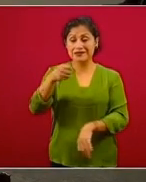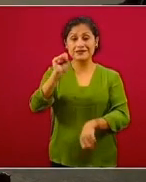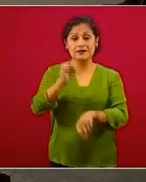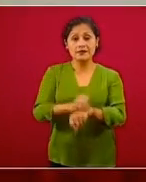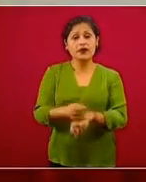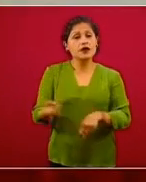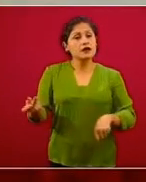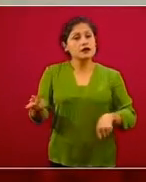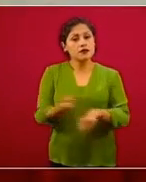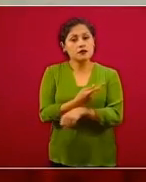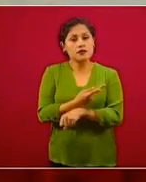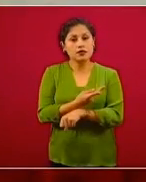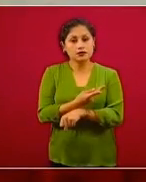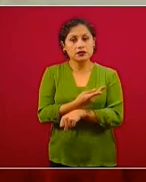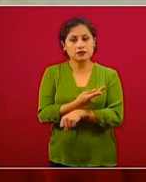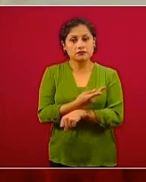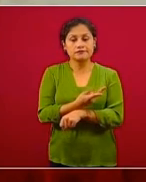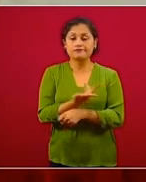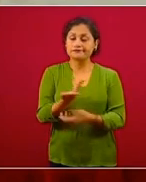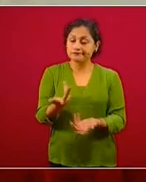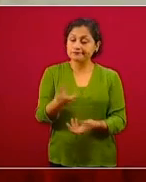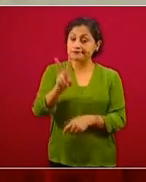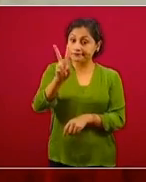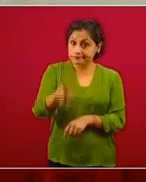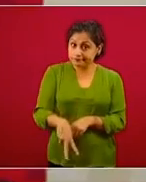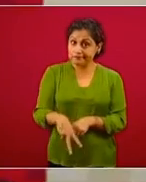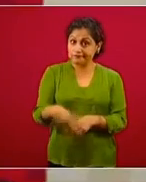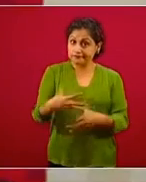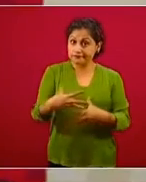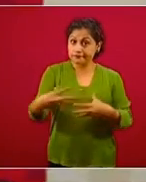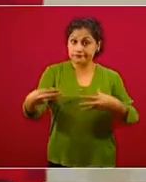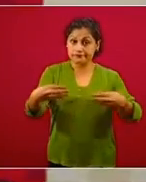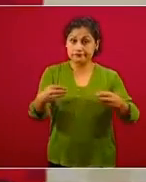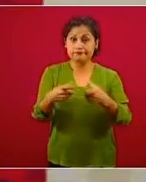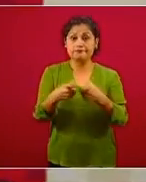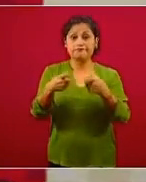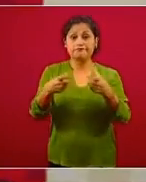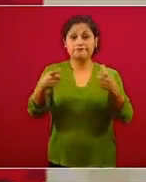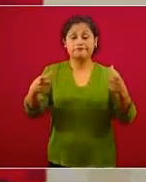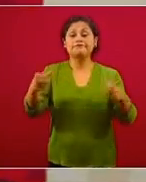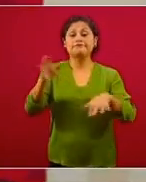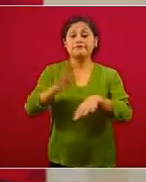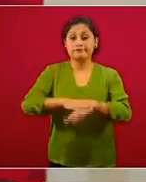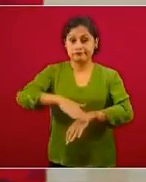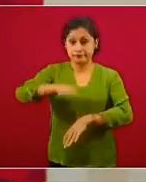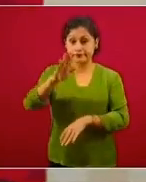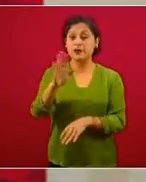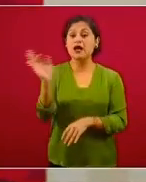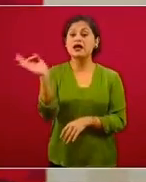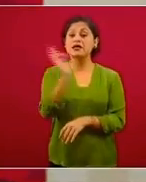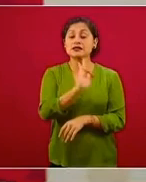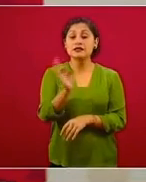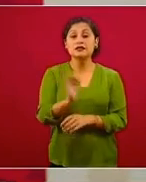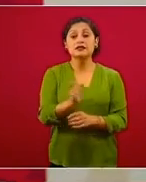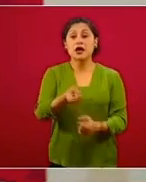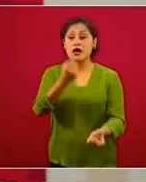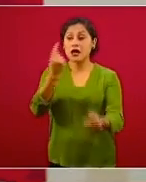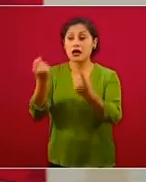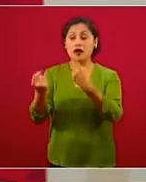the next weeks? That these patterns will continue to present.